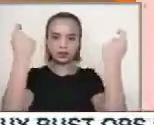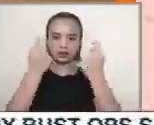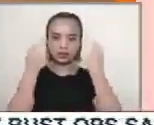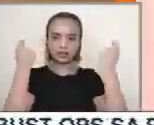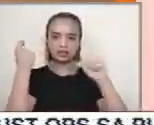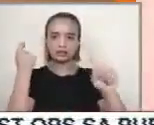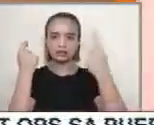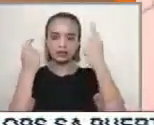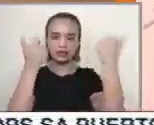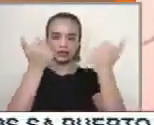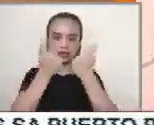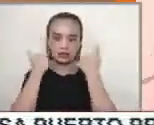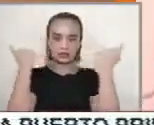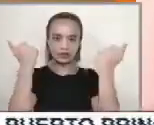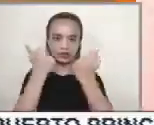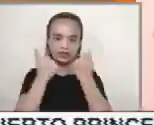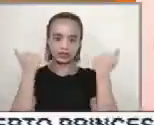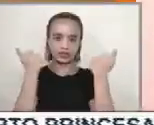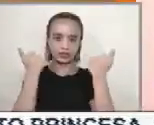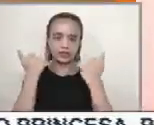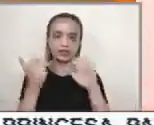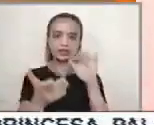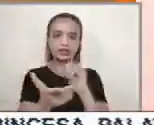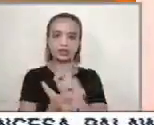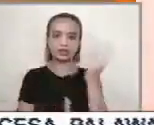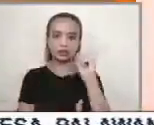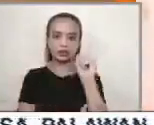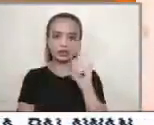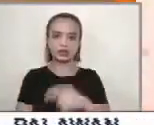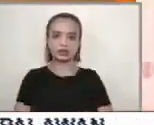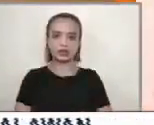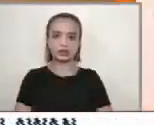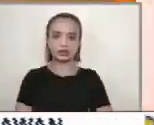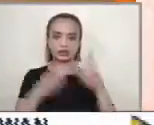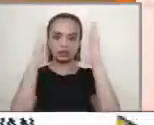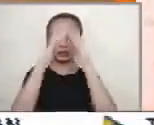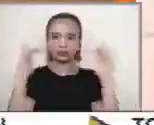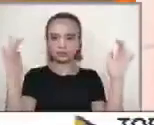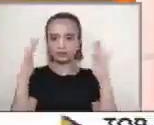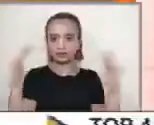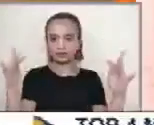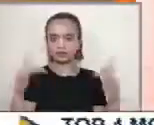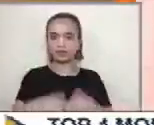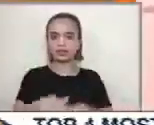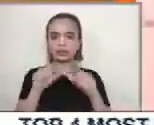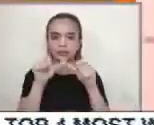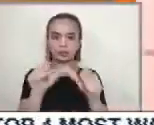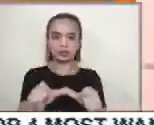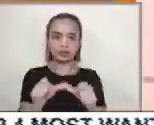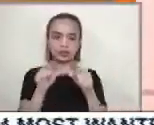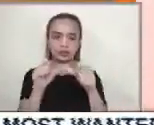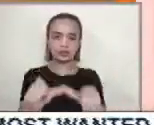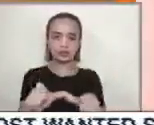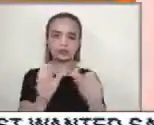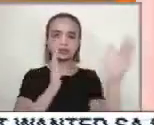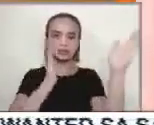to commend the workforce behind RSP. Thank you for your passion to give the best episodes